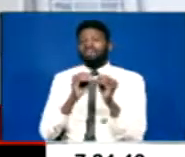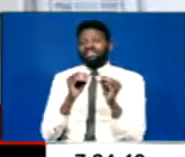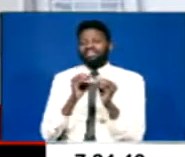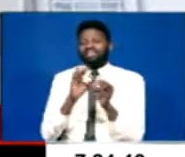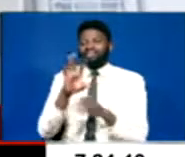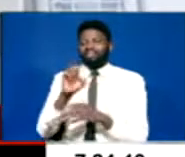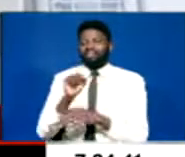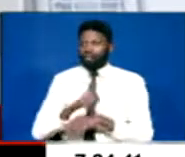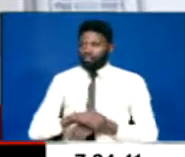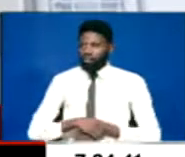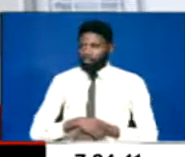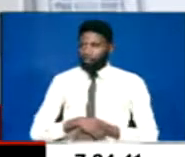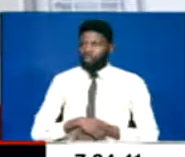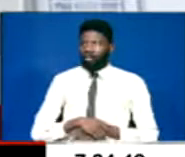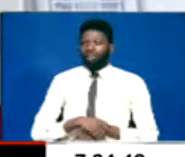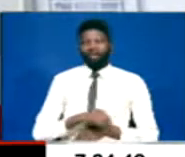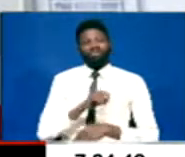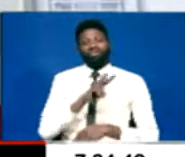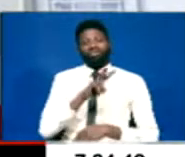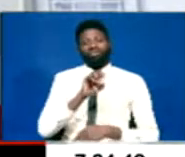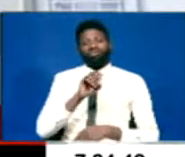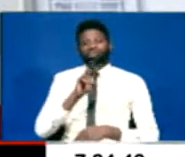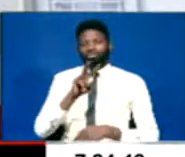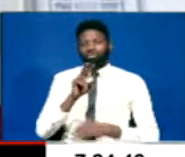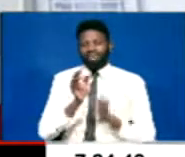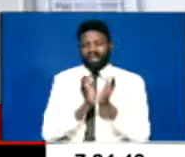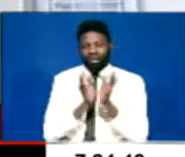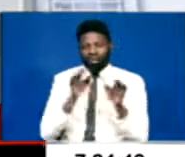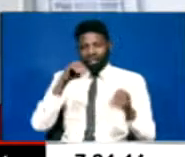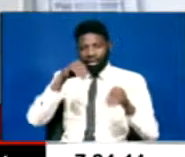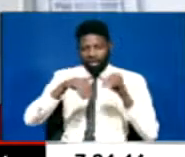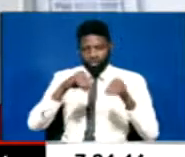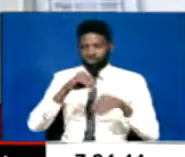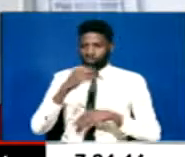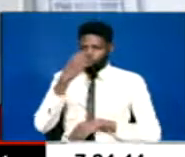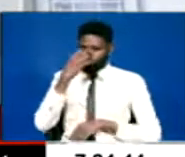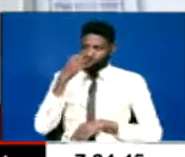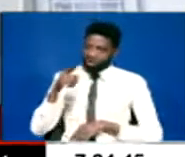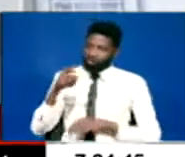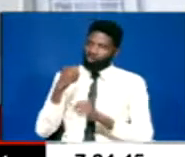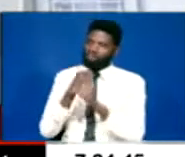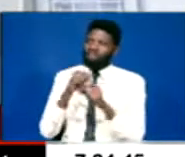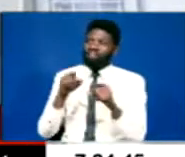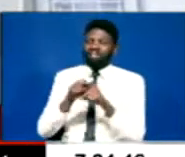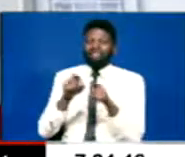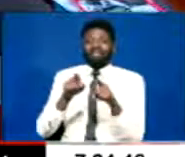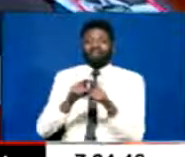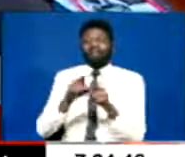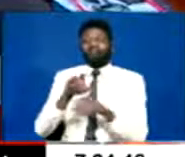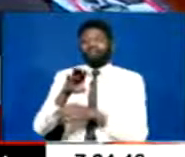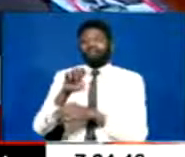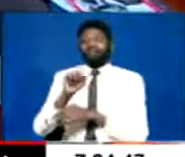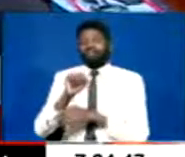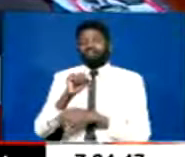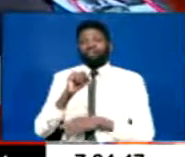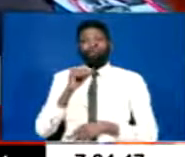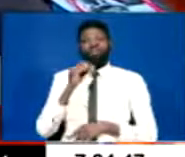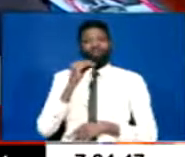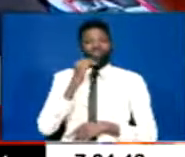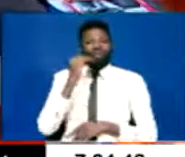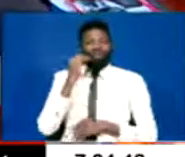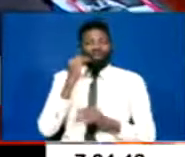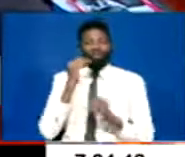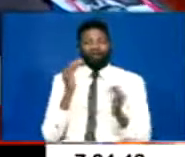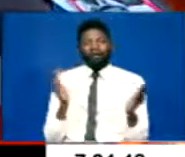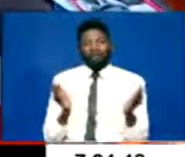Ahead of the 2002 general election, Ruto briefly served as Minister for Home Affairs. President Moi's